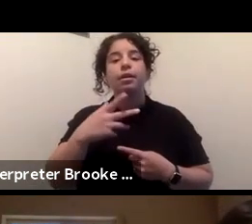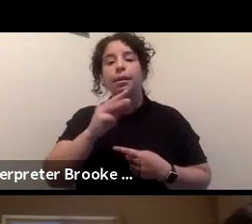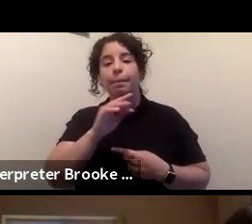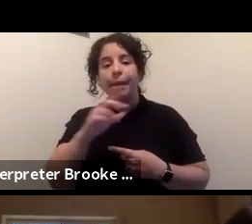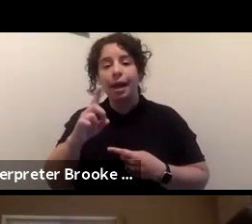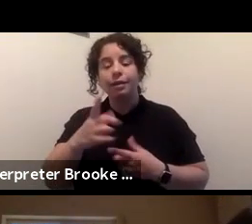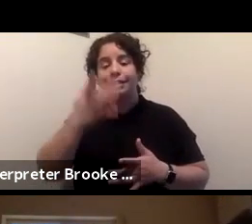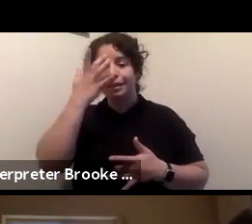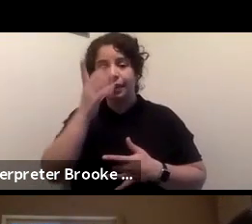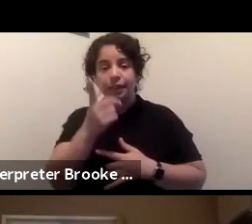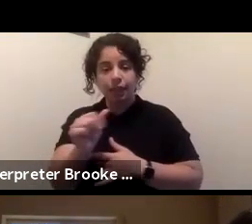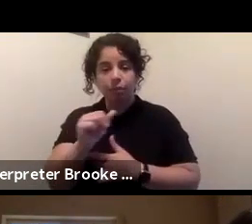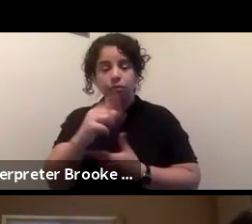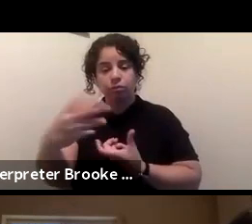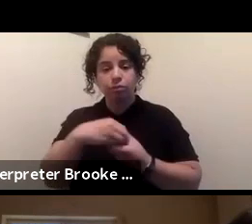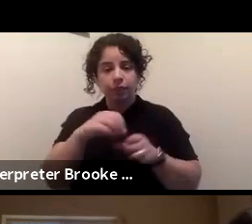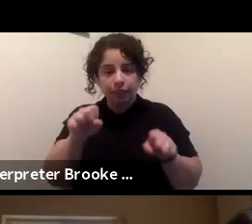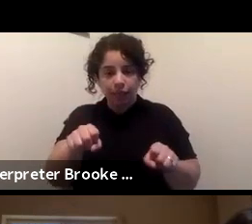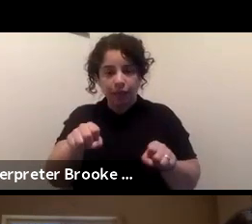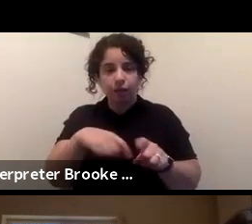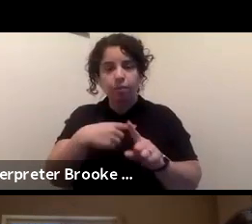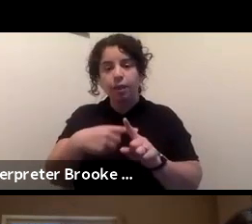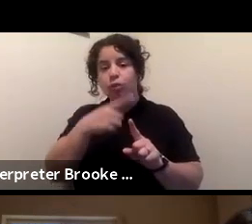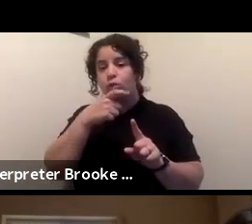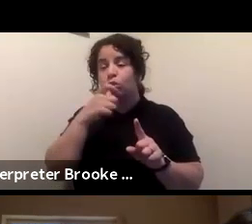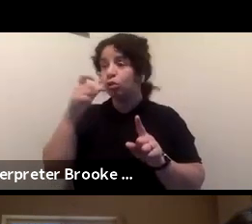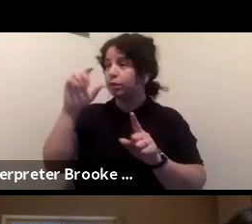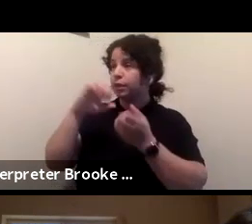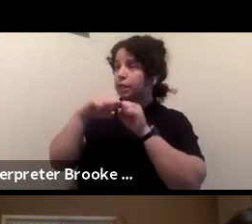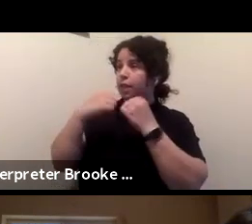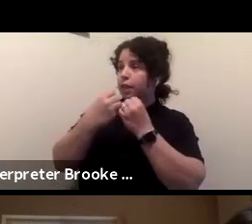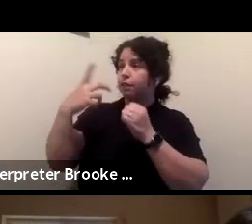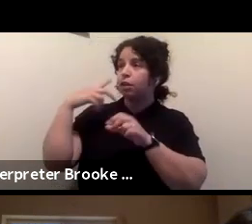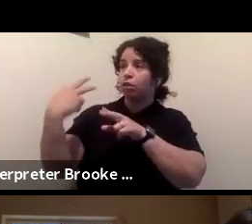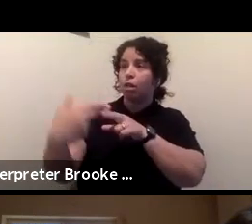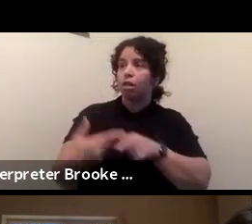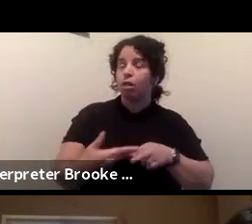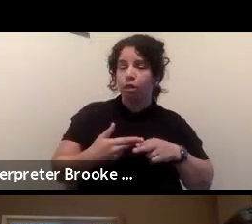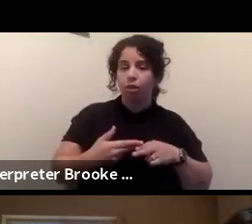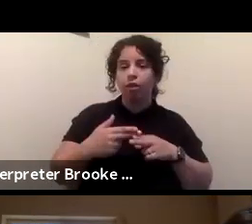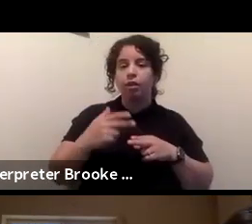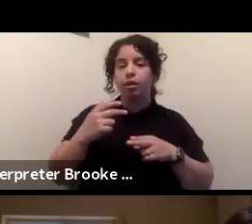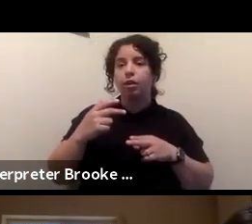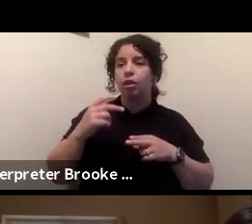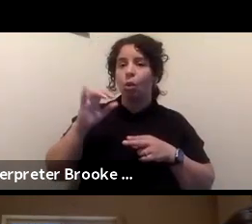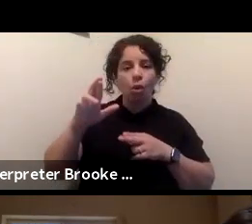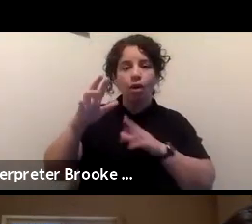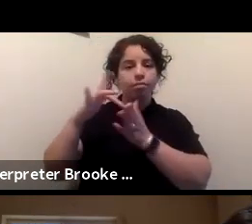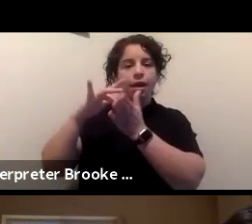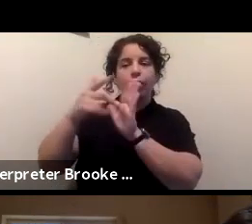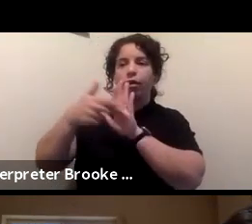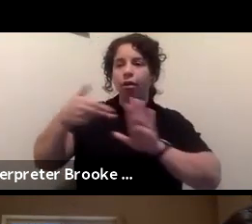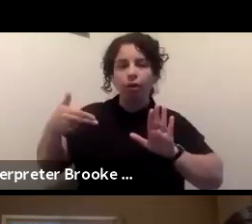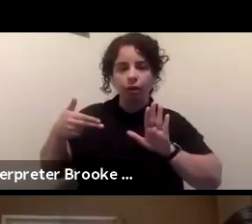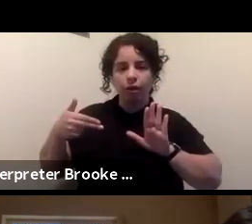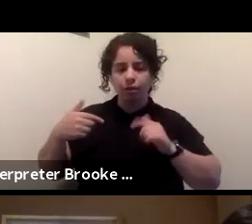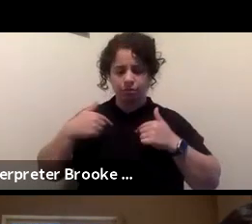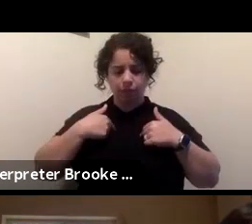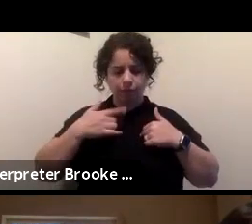as well as those who are deemed disabled by society and or medical institutions, whether or not they